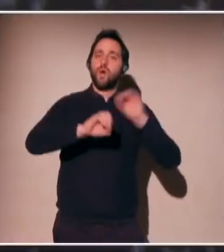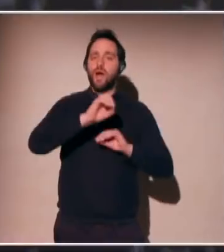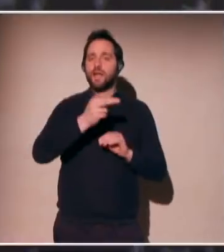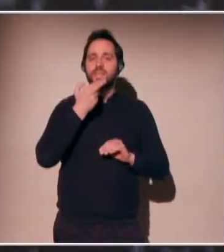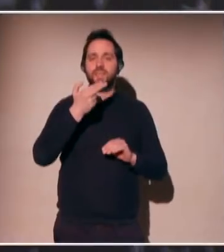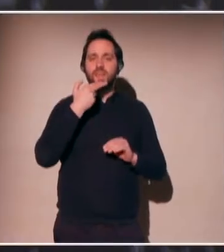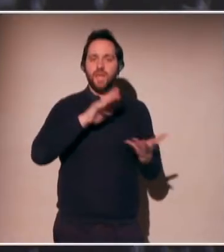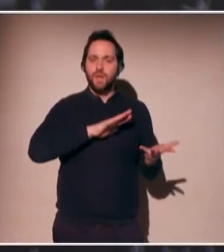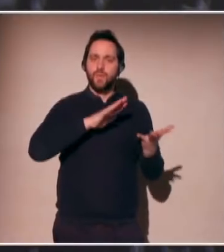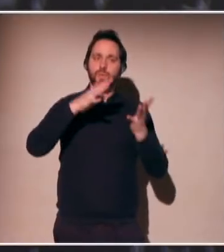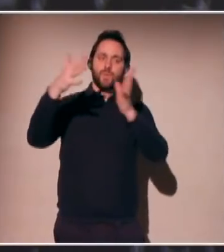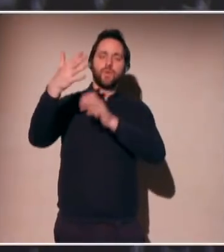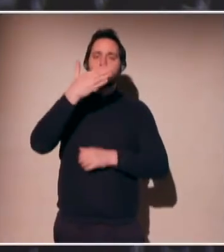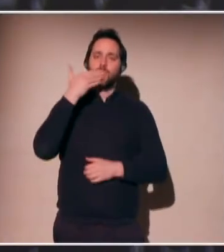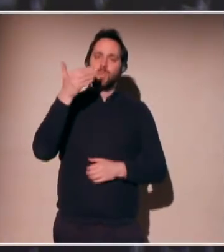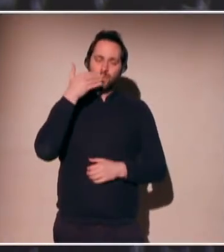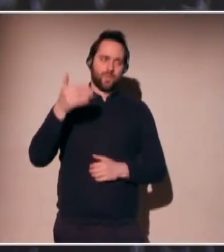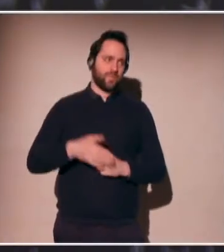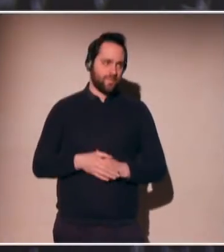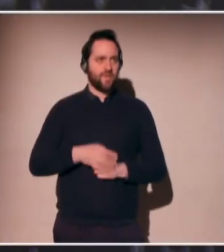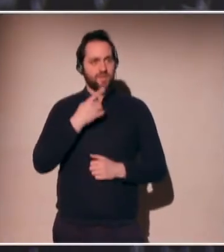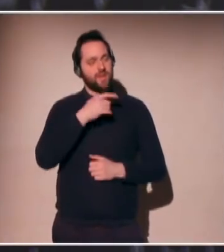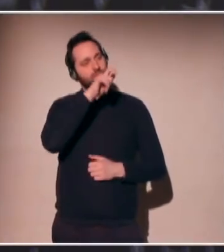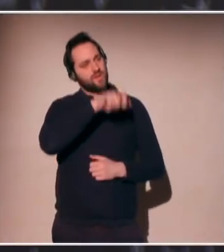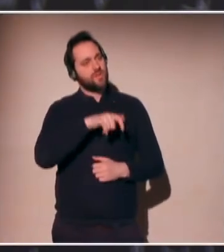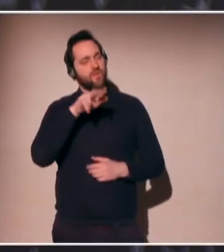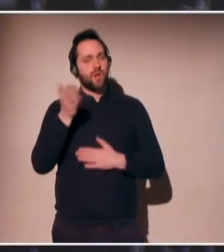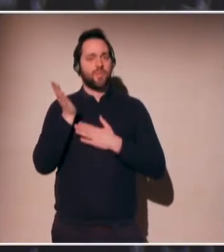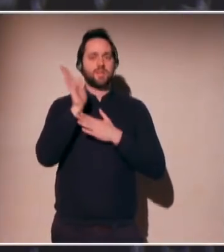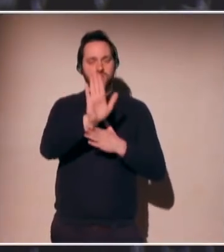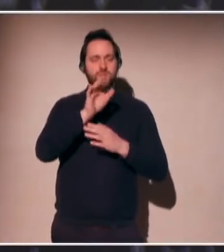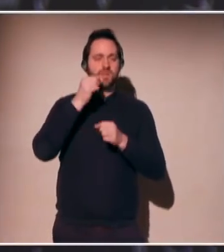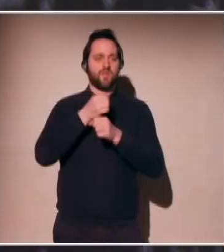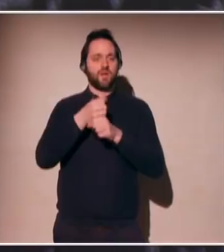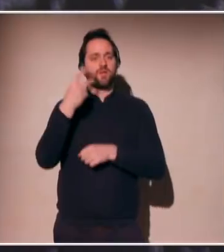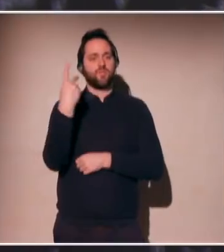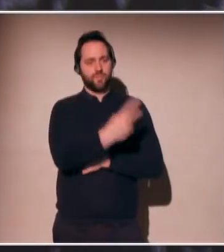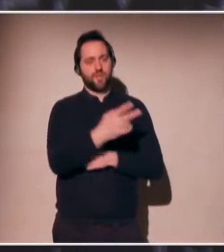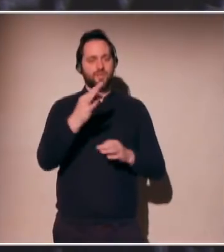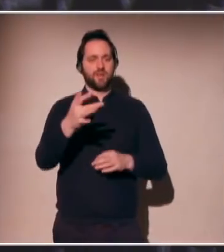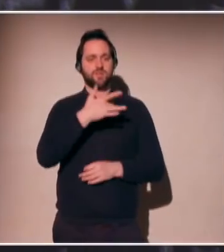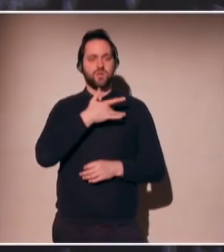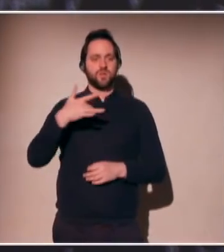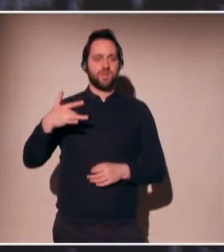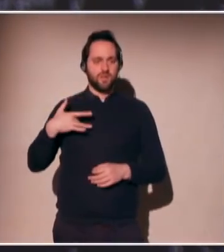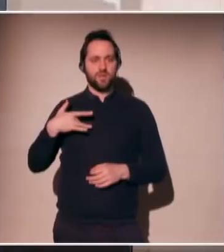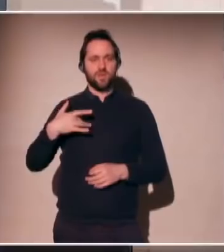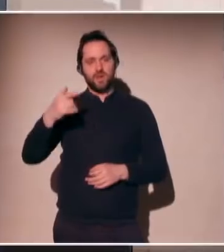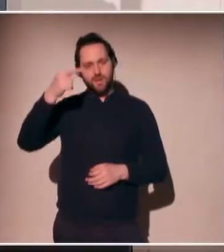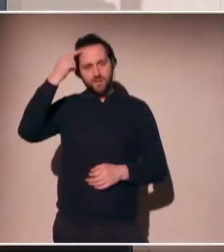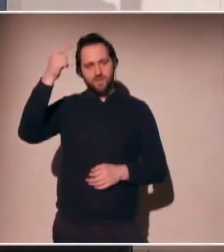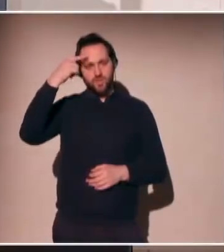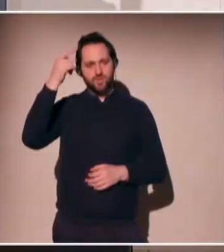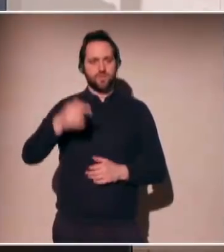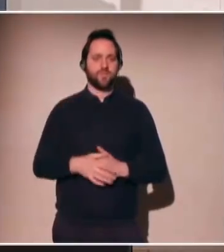Professor Ran Balicer will now introduce his works on intelligent healthcare and its challenges. Professor, the floor is